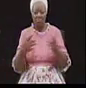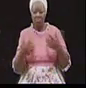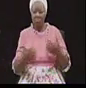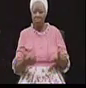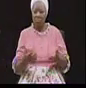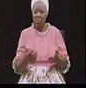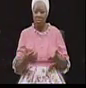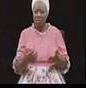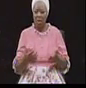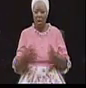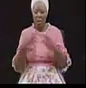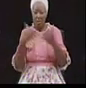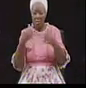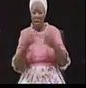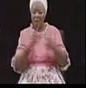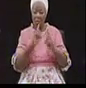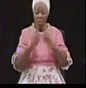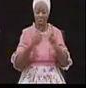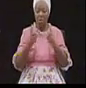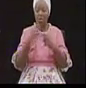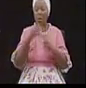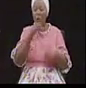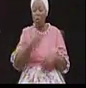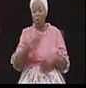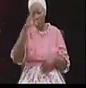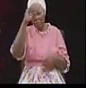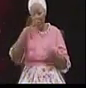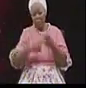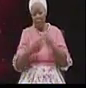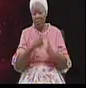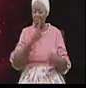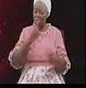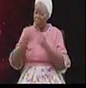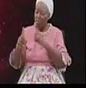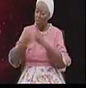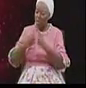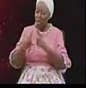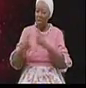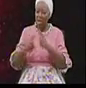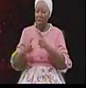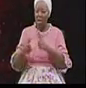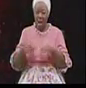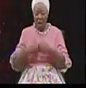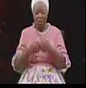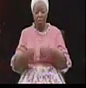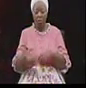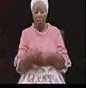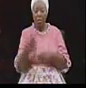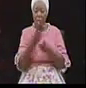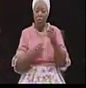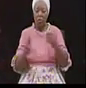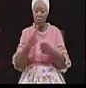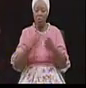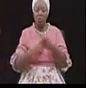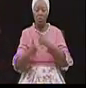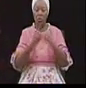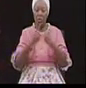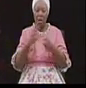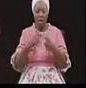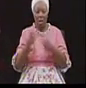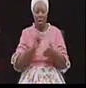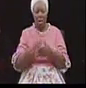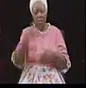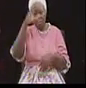old boyfriend and talking what they used to talk. And the man